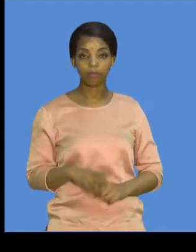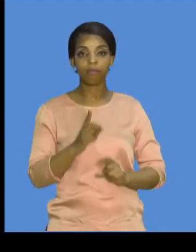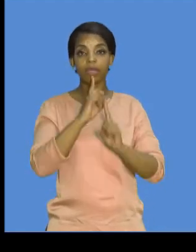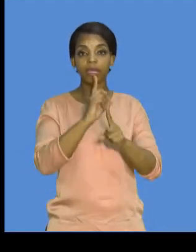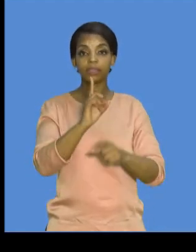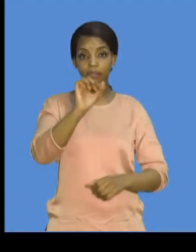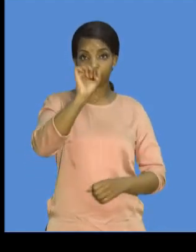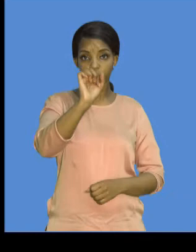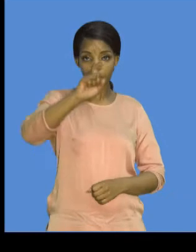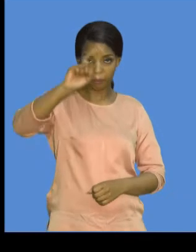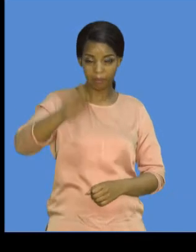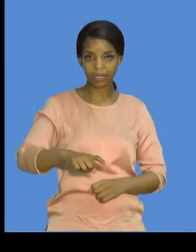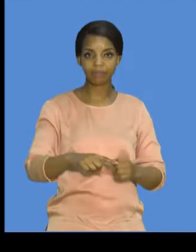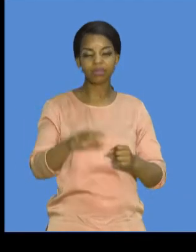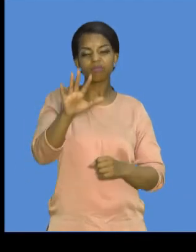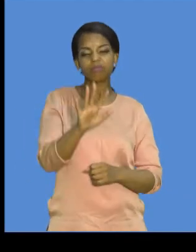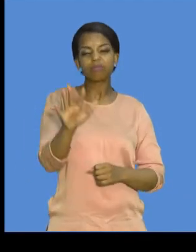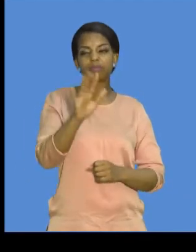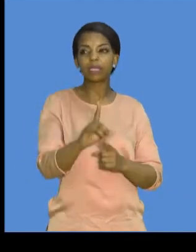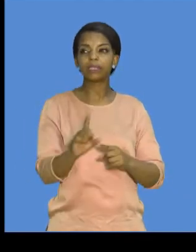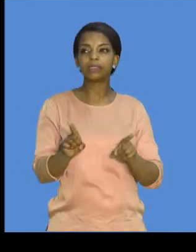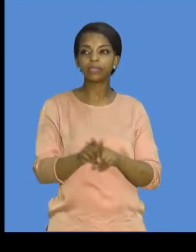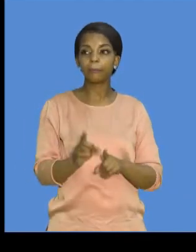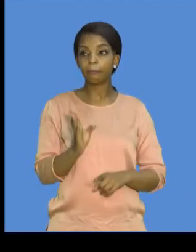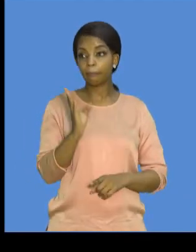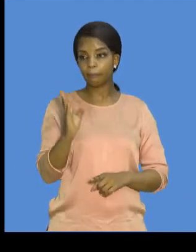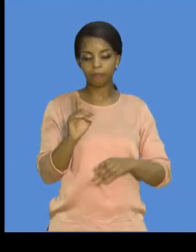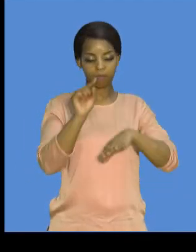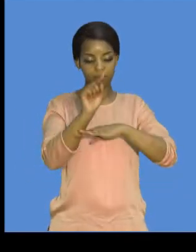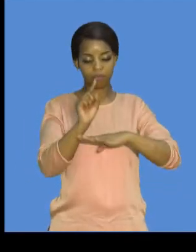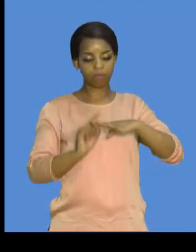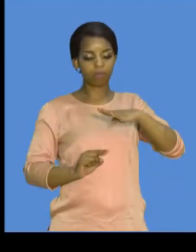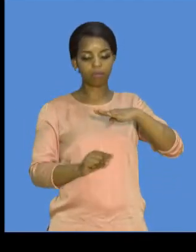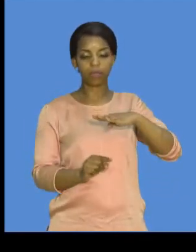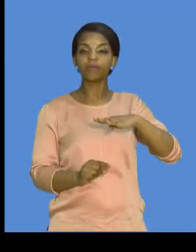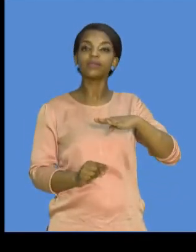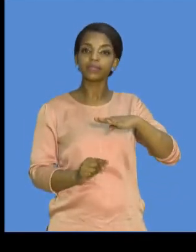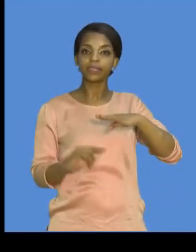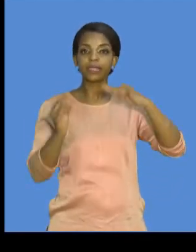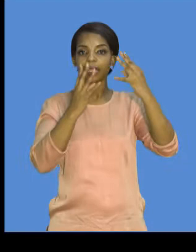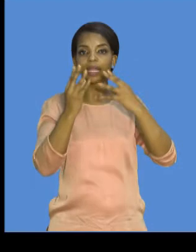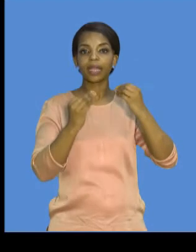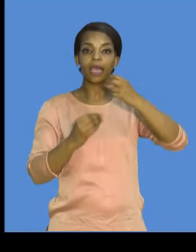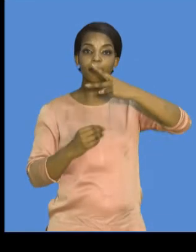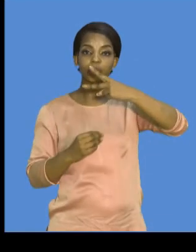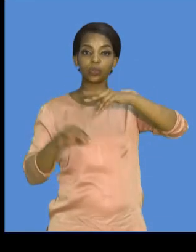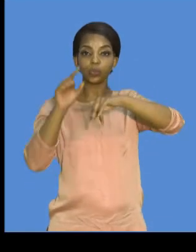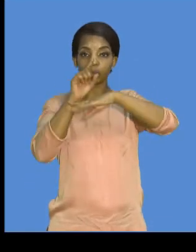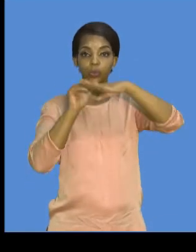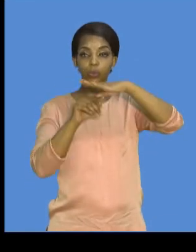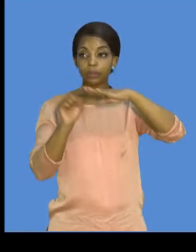you get if you divide these two last digits or last two numbers that I have